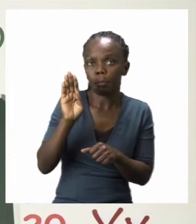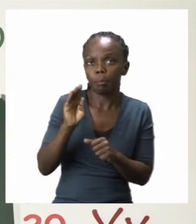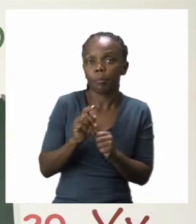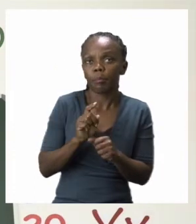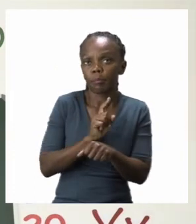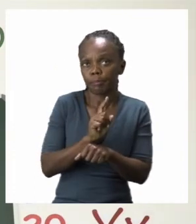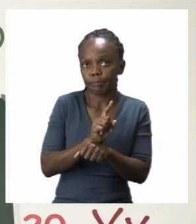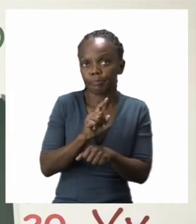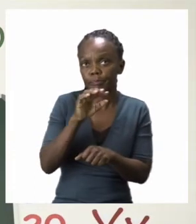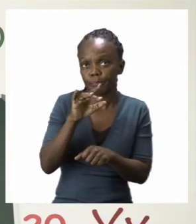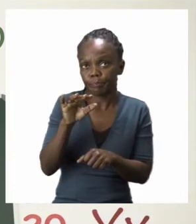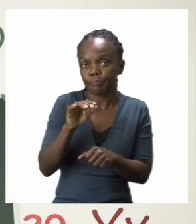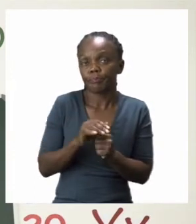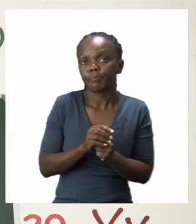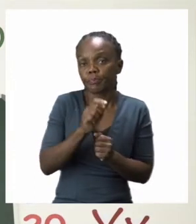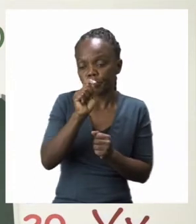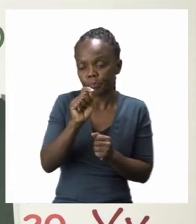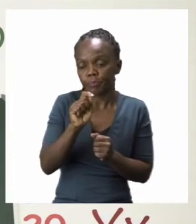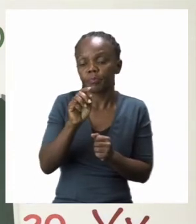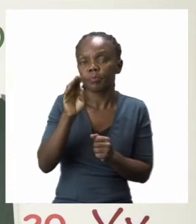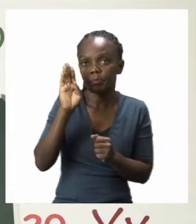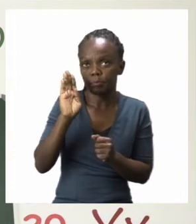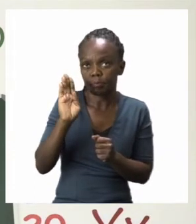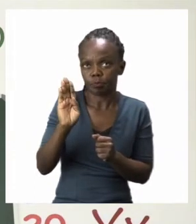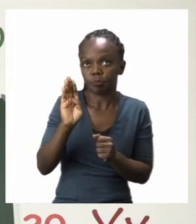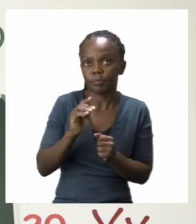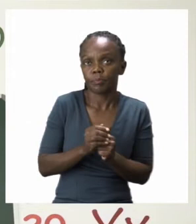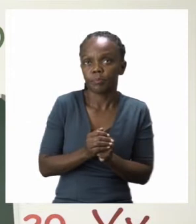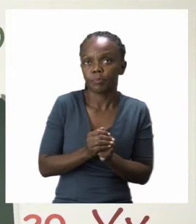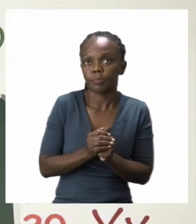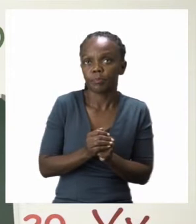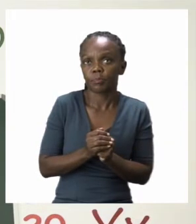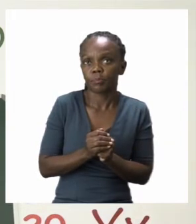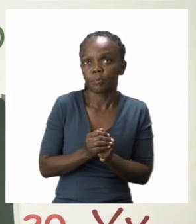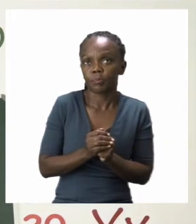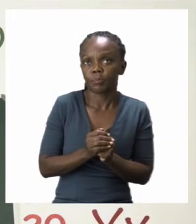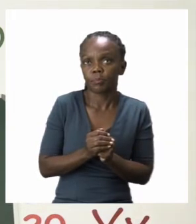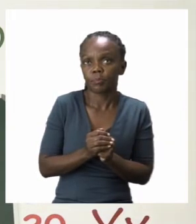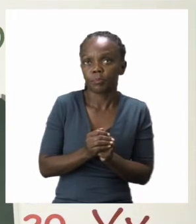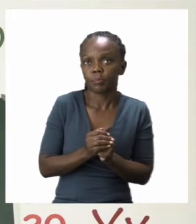to take our B and put it in its rightful place.